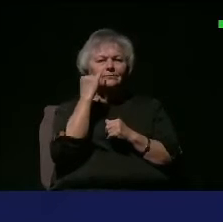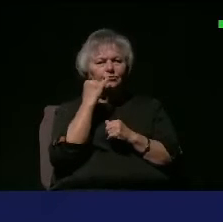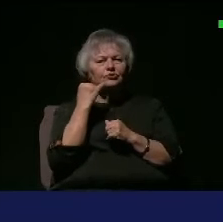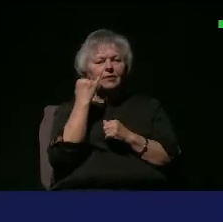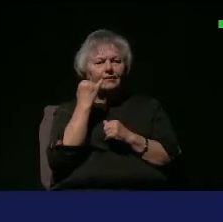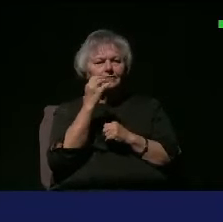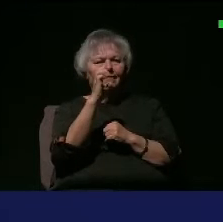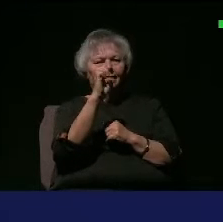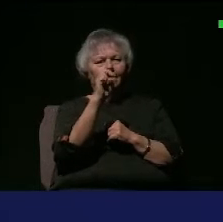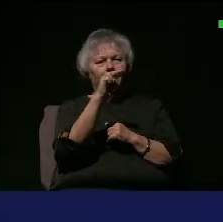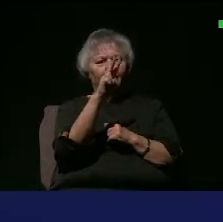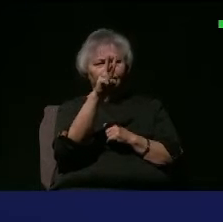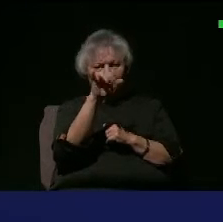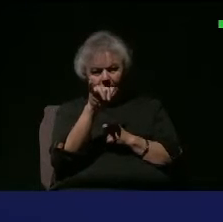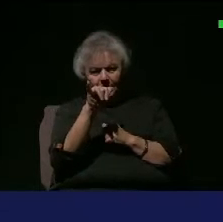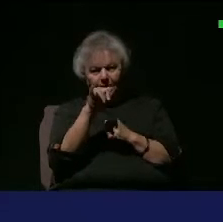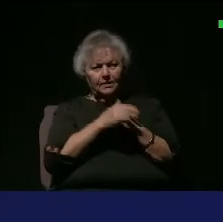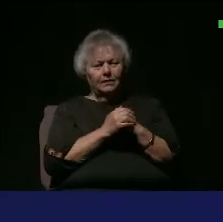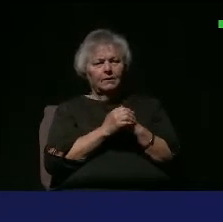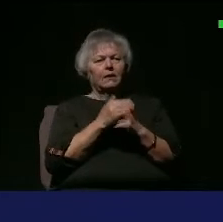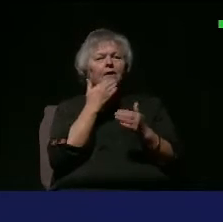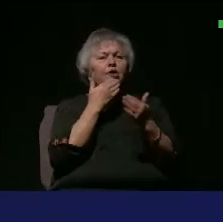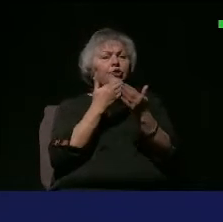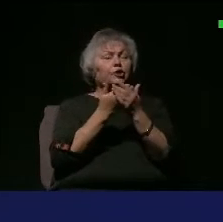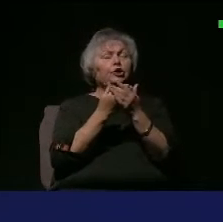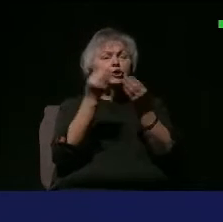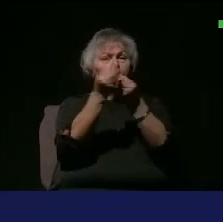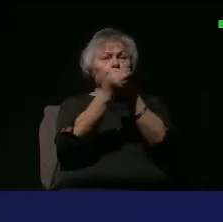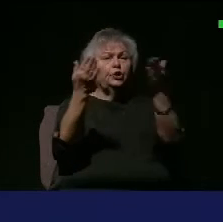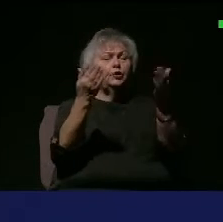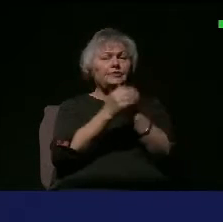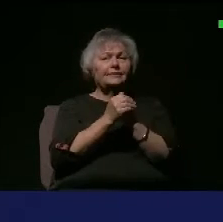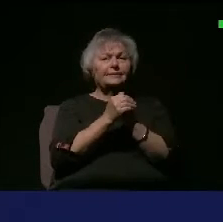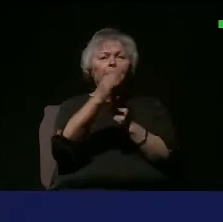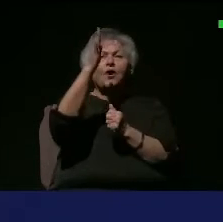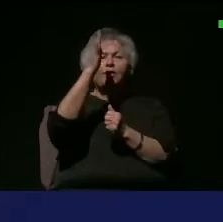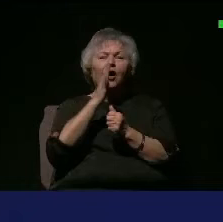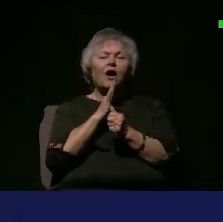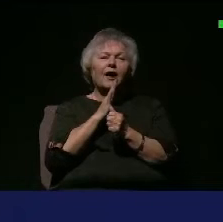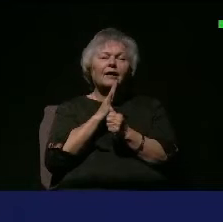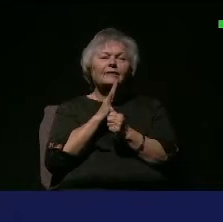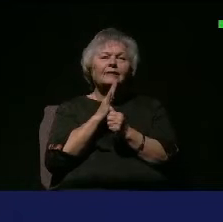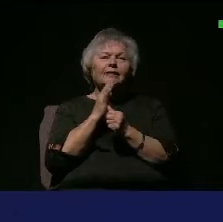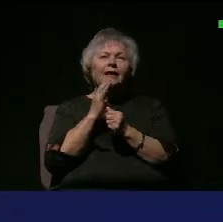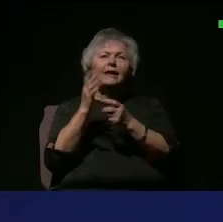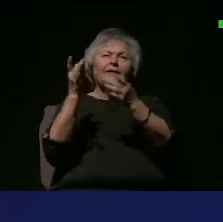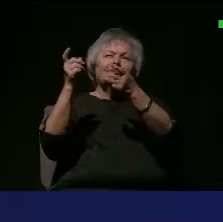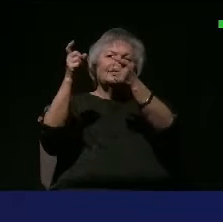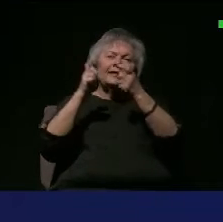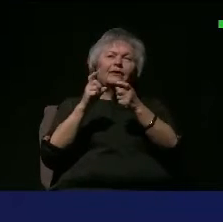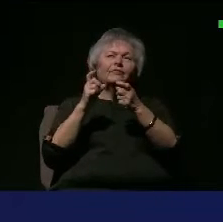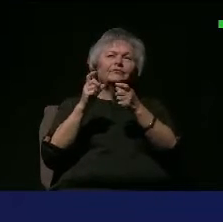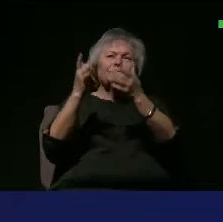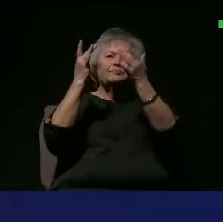grace of God. The good news is this: God doesn't let anybody talk him out of being merciful. Look at verse 15. The